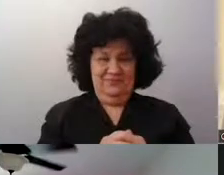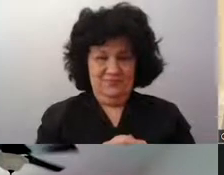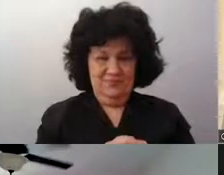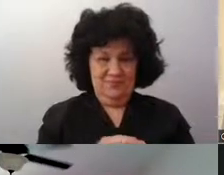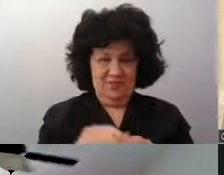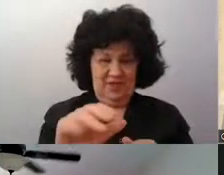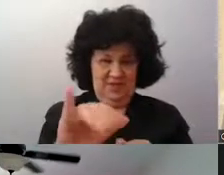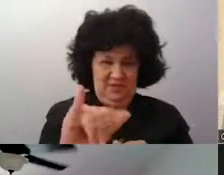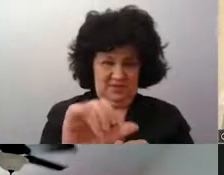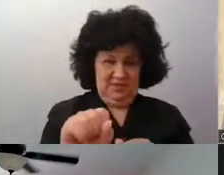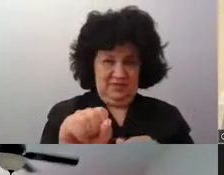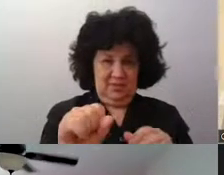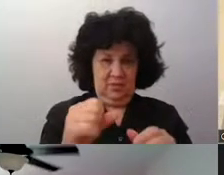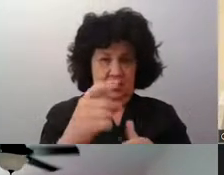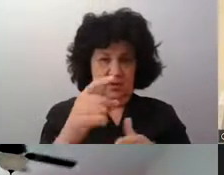a dashboard.